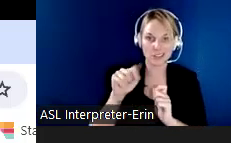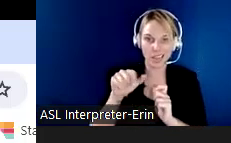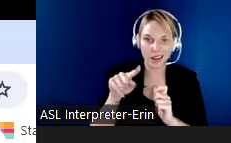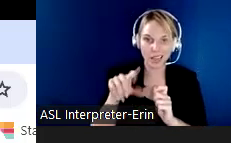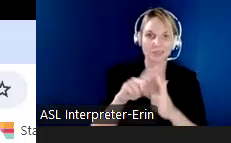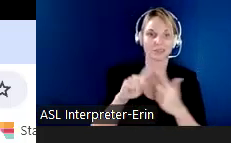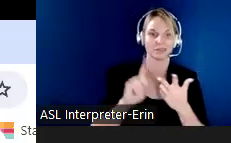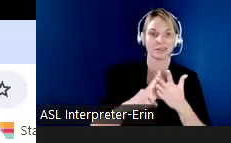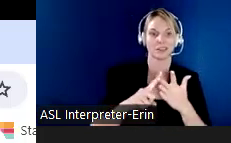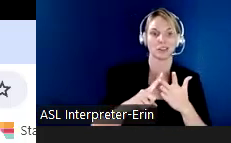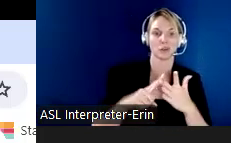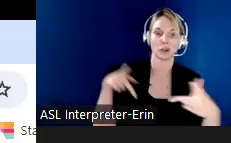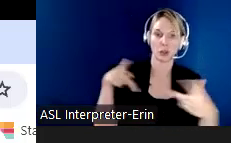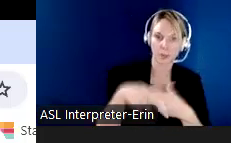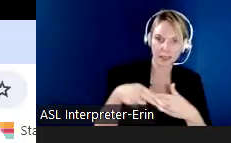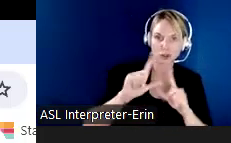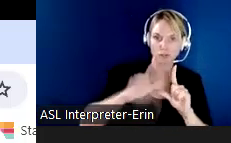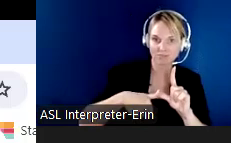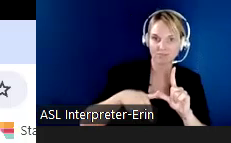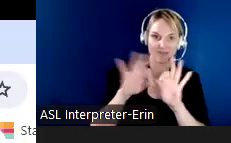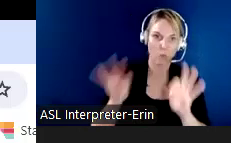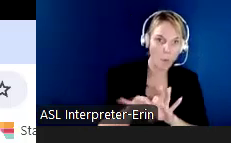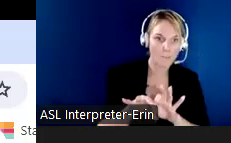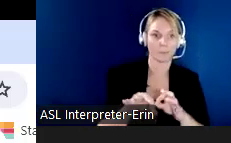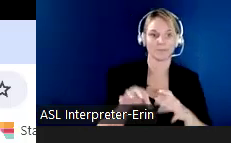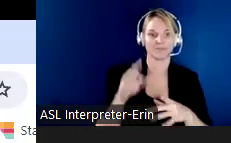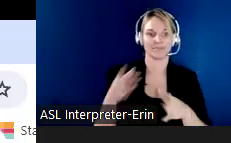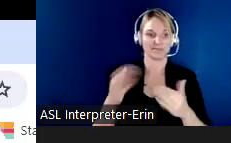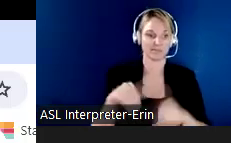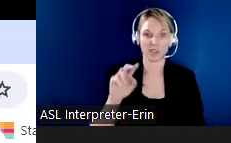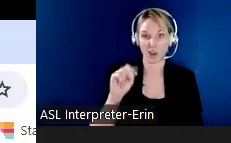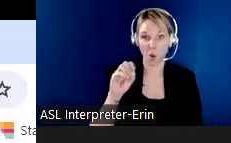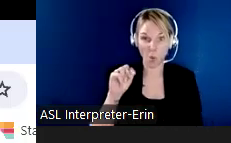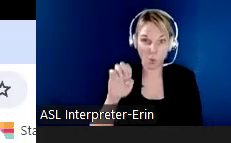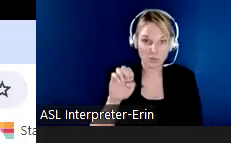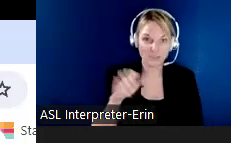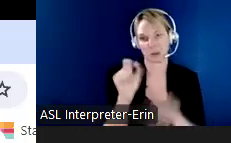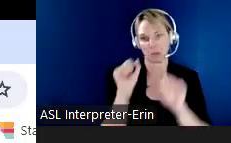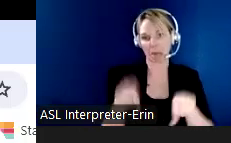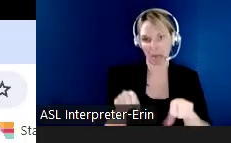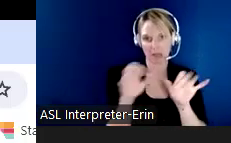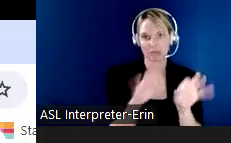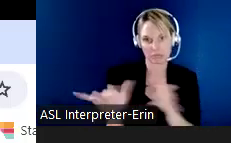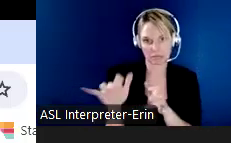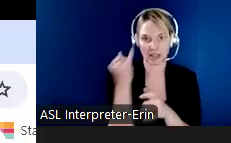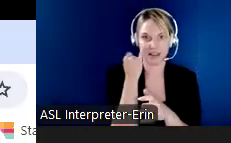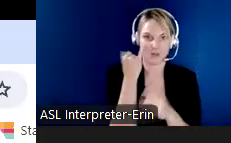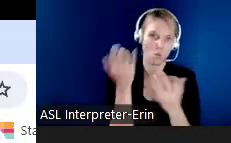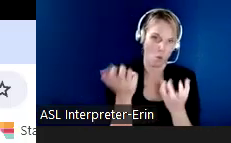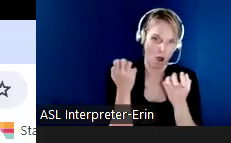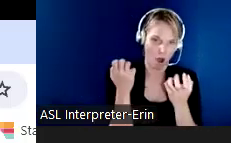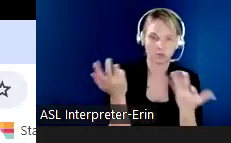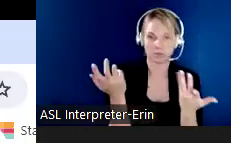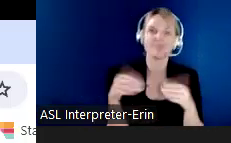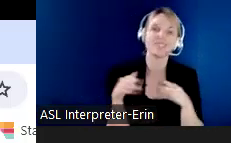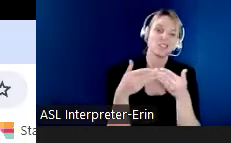file recipient blank. And then notes, you can add a note here if you'd like. It generally will be seen